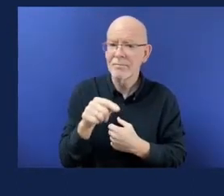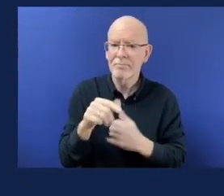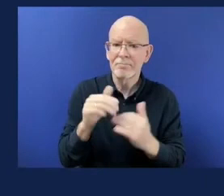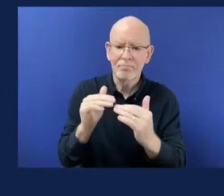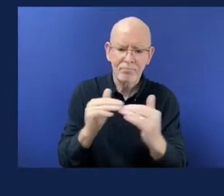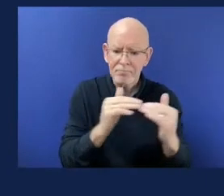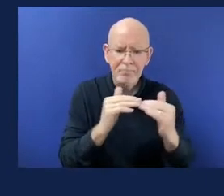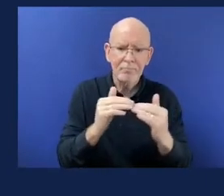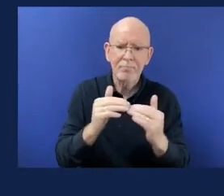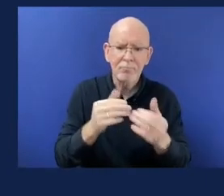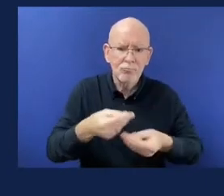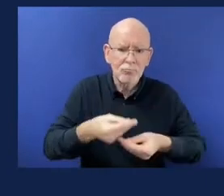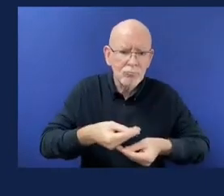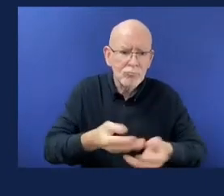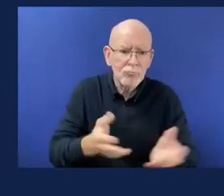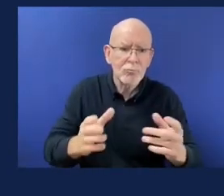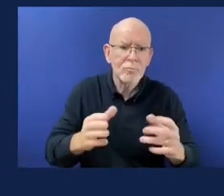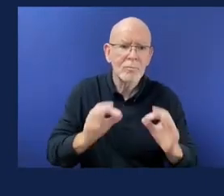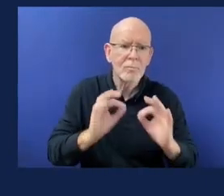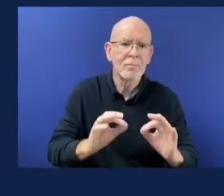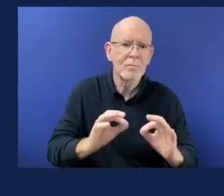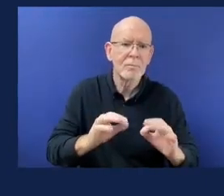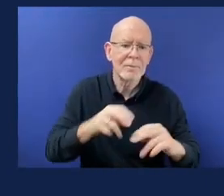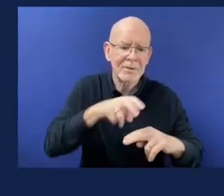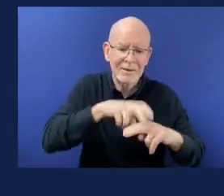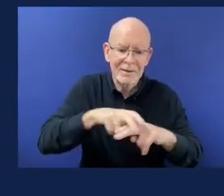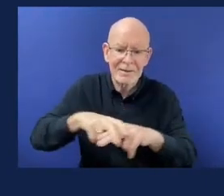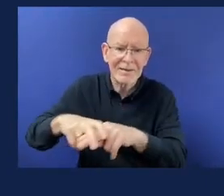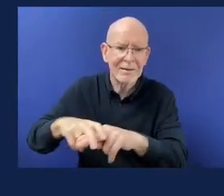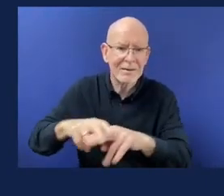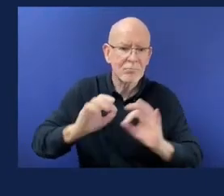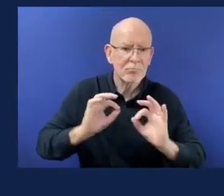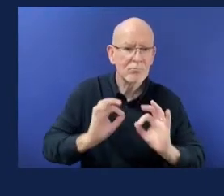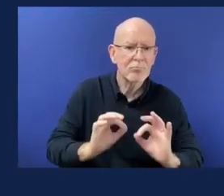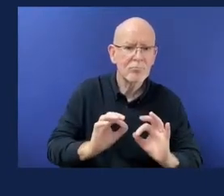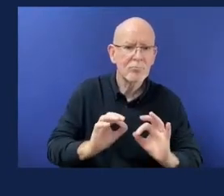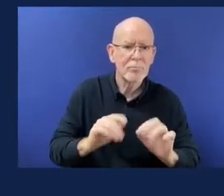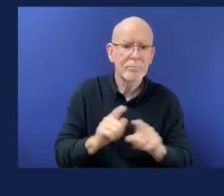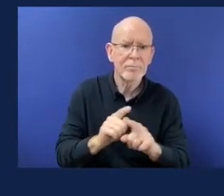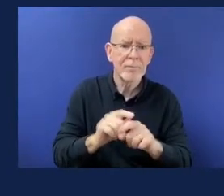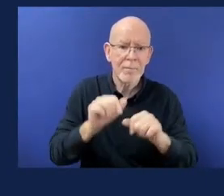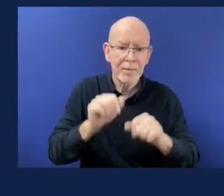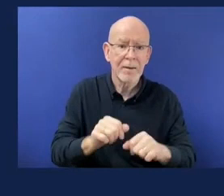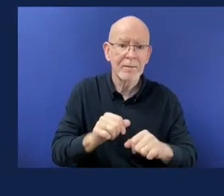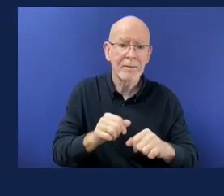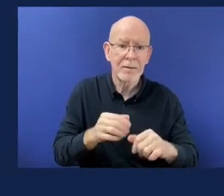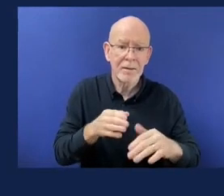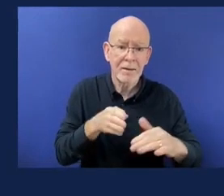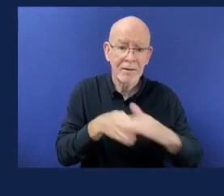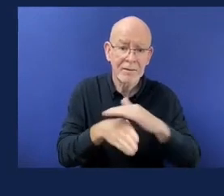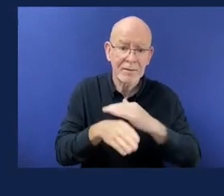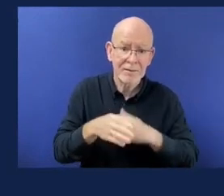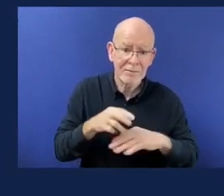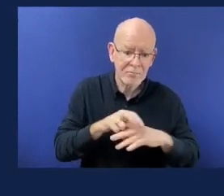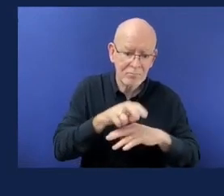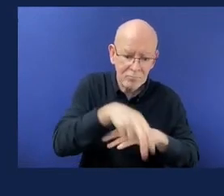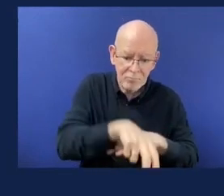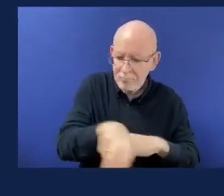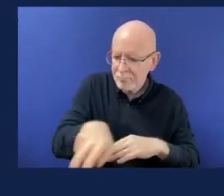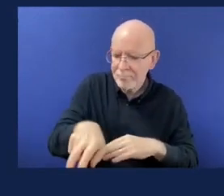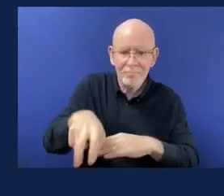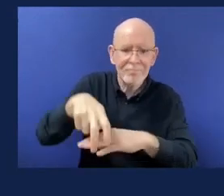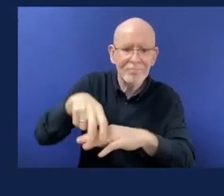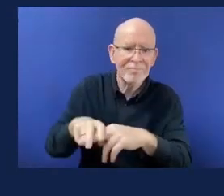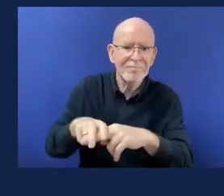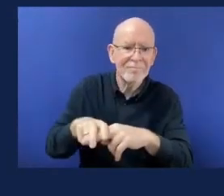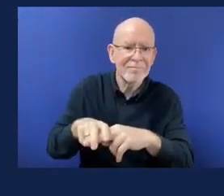then had worse sight lines. It was blocked by pillars. You couldn't see the field properly. We